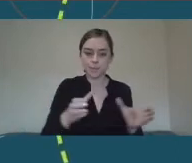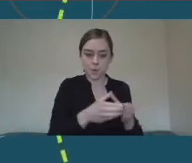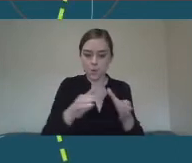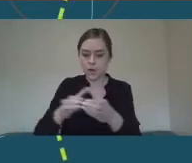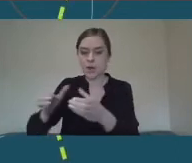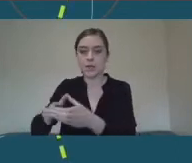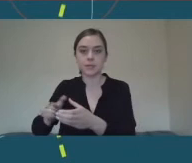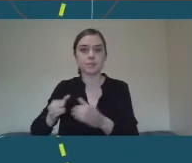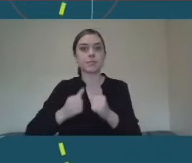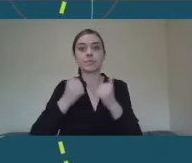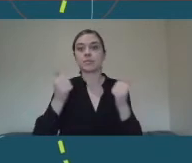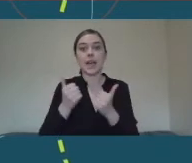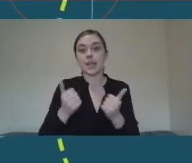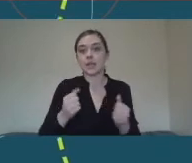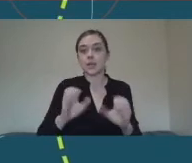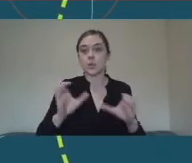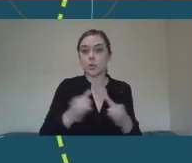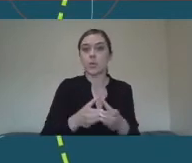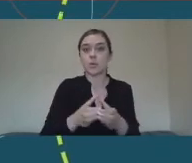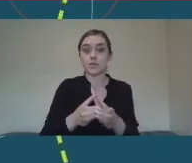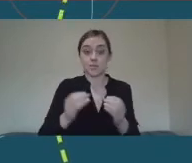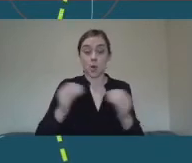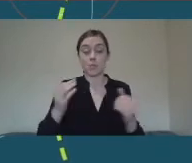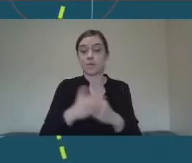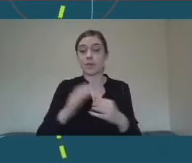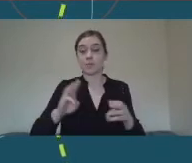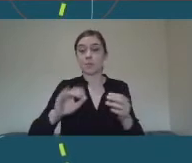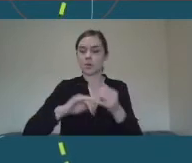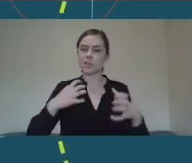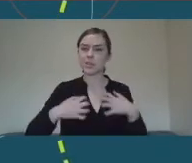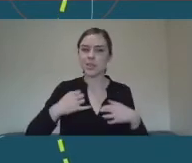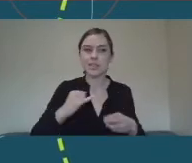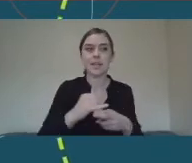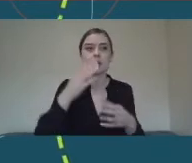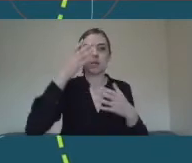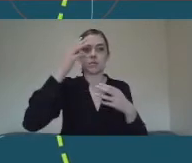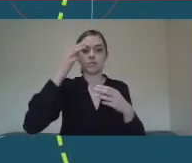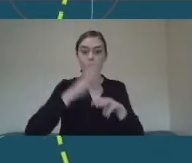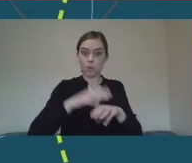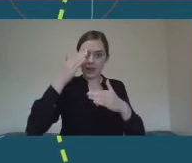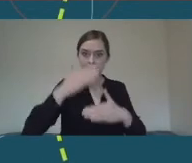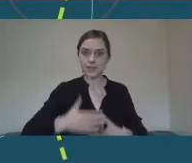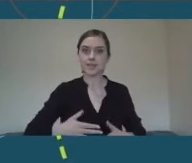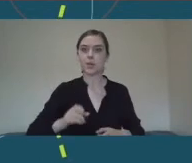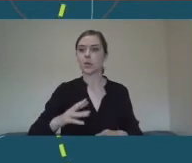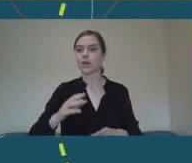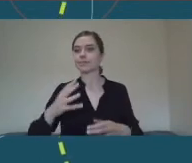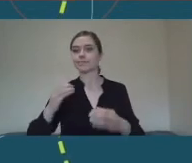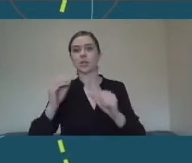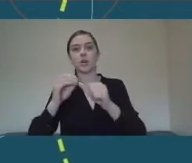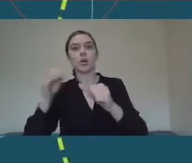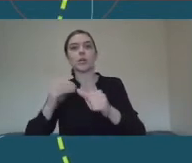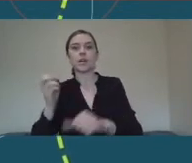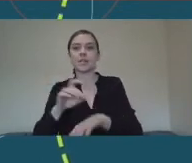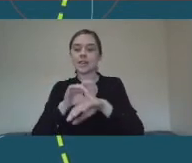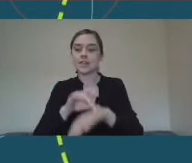who's interested in wellness. They have a disability, they may be having a secondary health issue, or they have been recently diagnosed